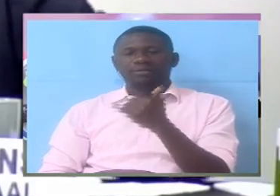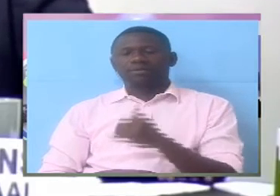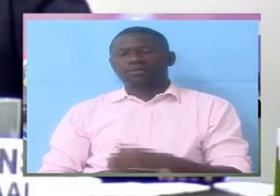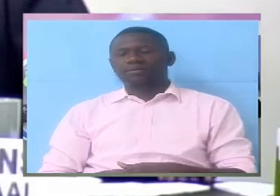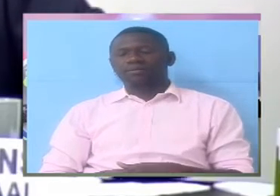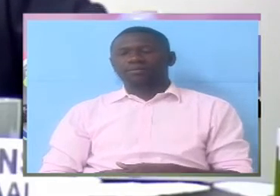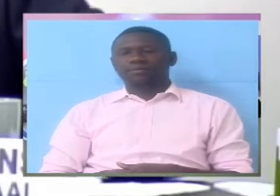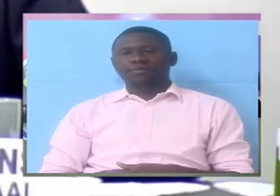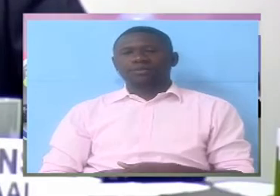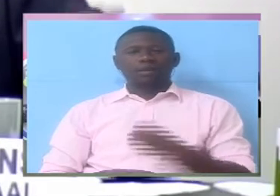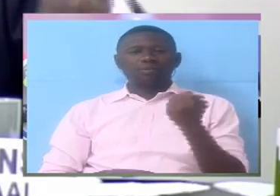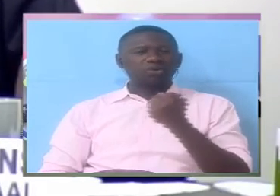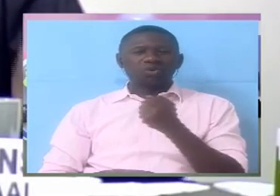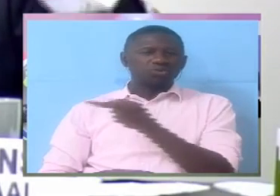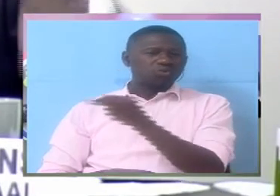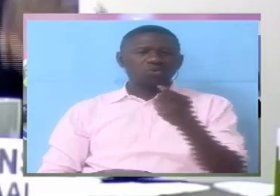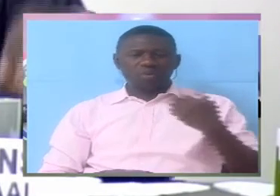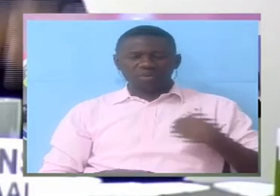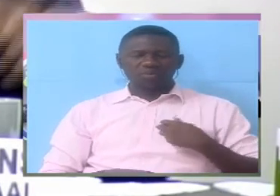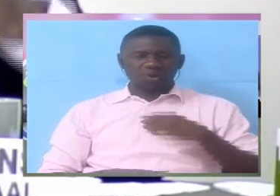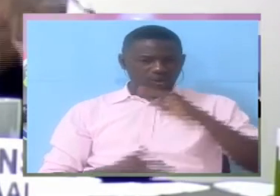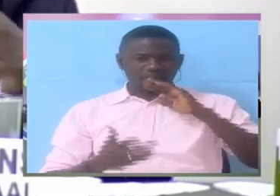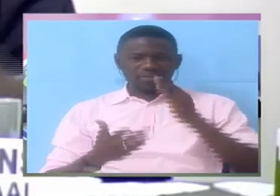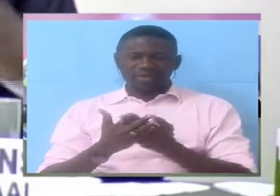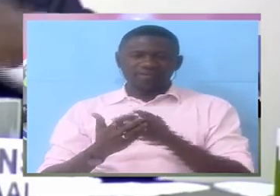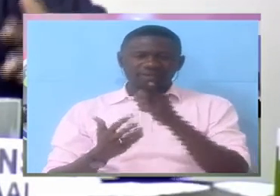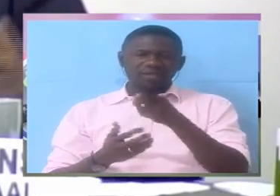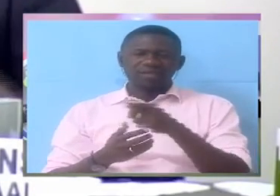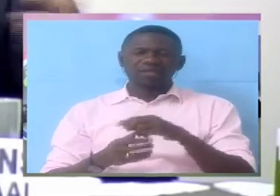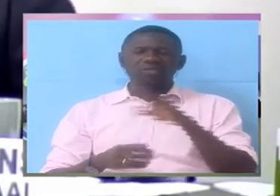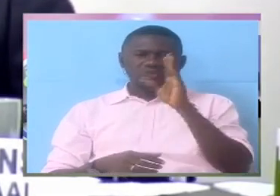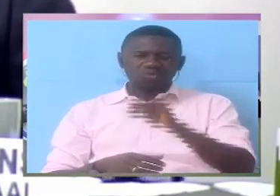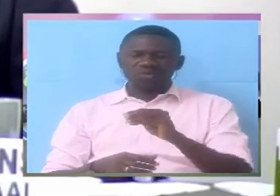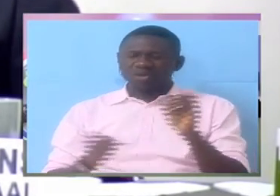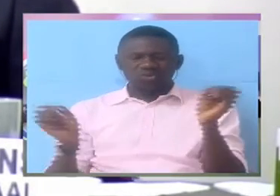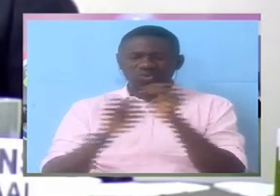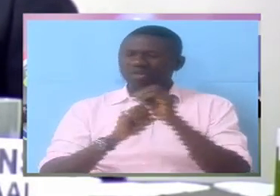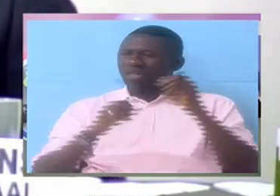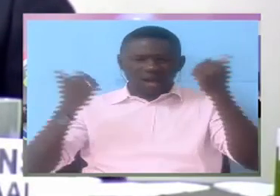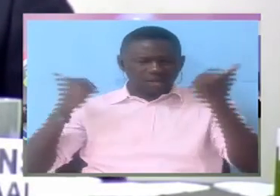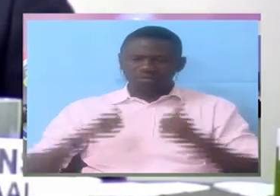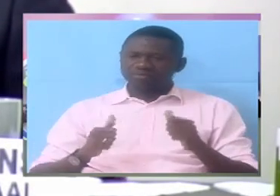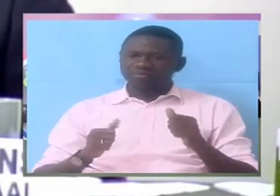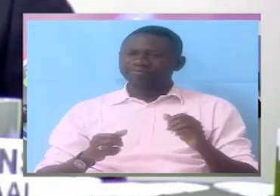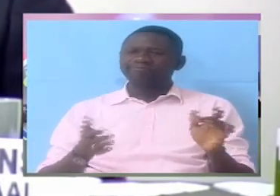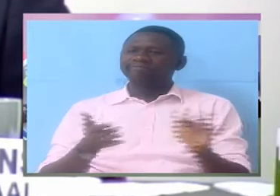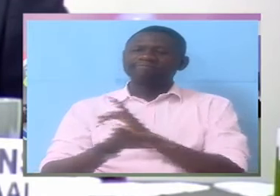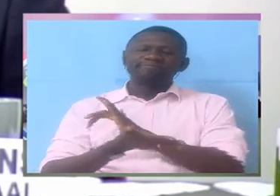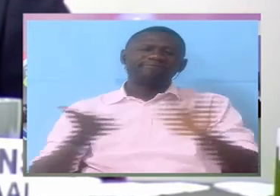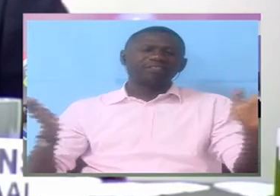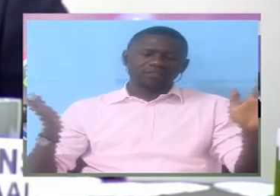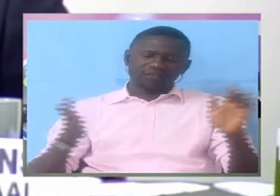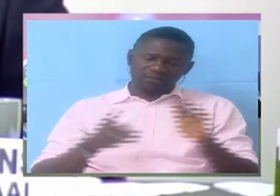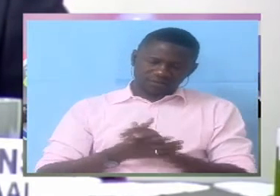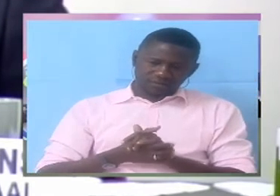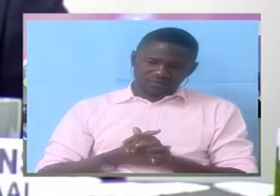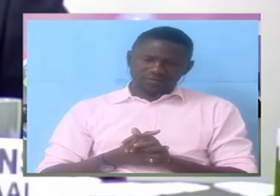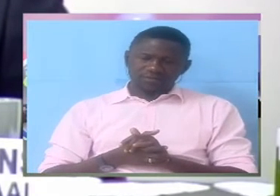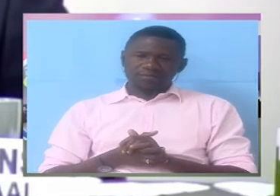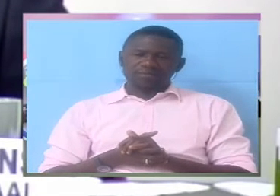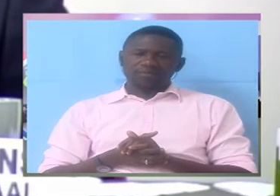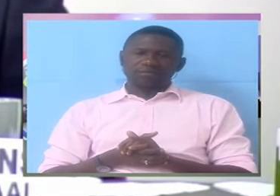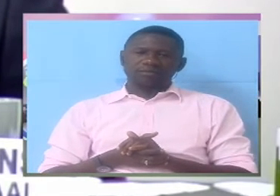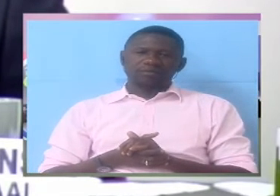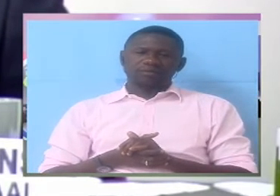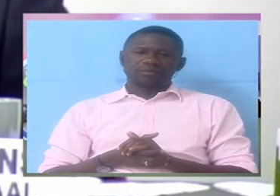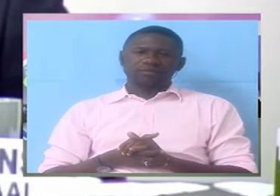Because you guys believed that that was, you could do it and nothing would come out. Atungo wato alto lata nyine lako alsa koku keno la